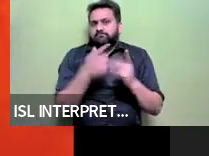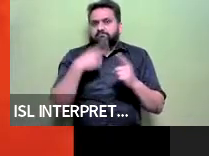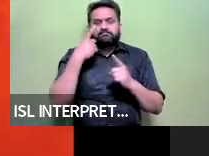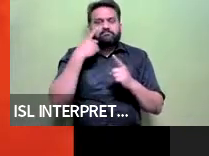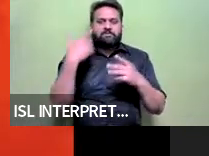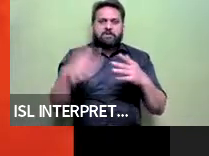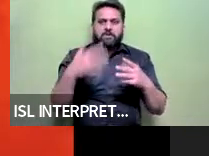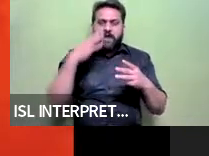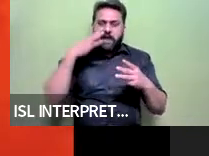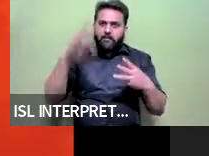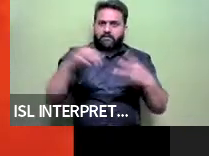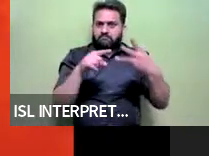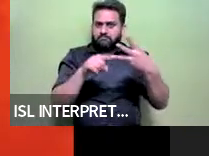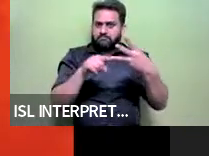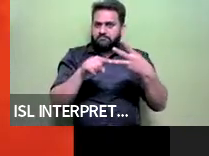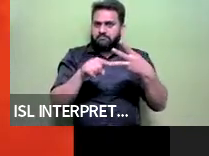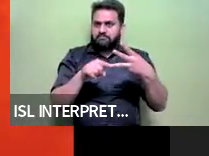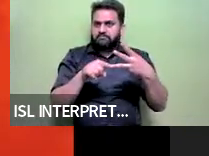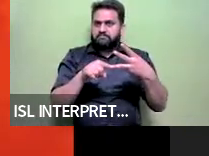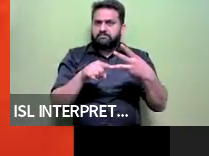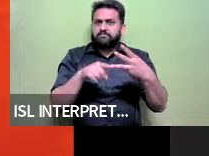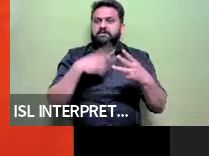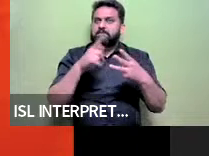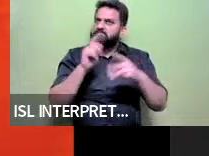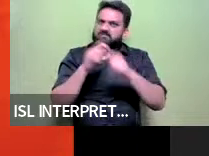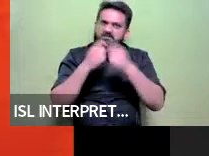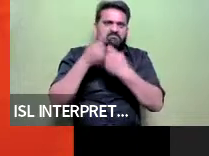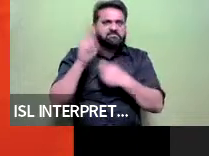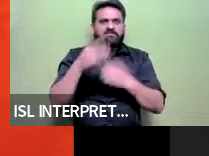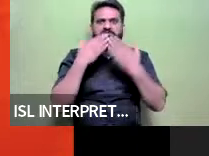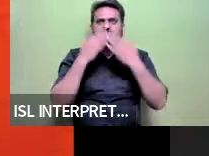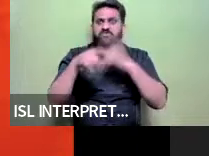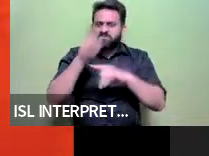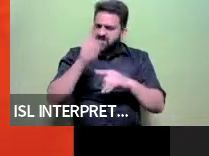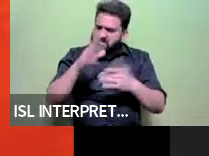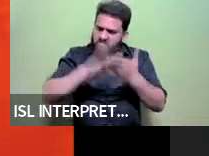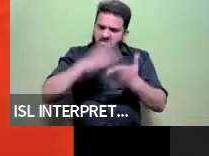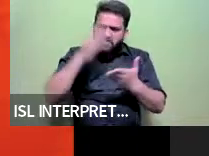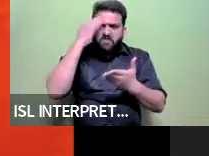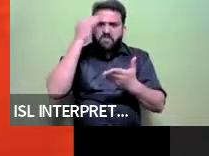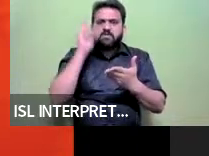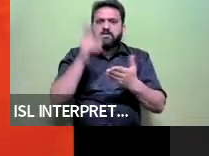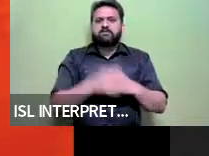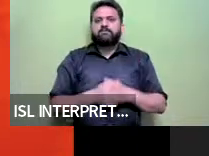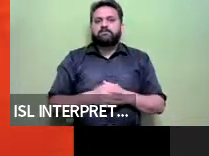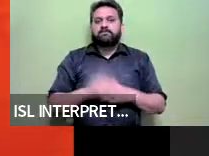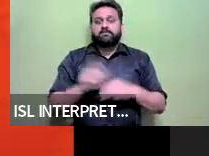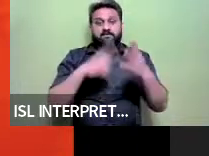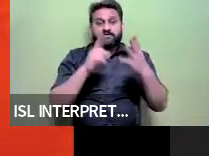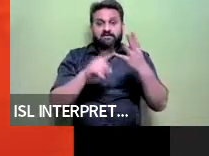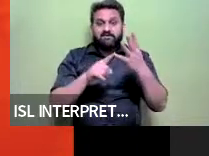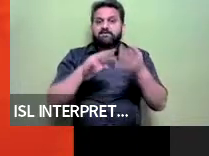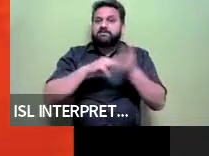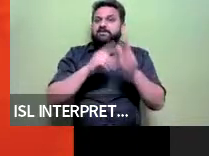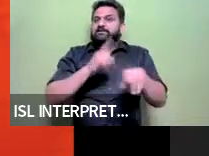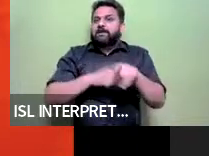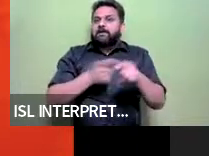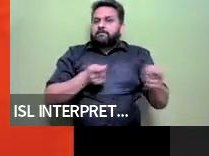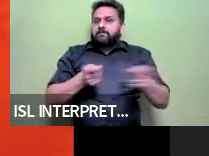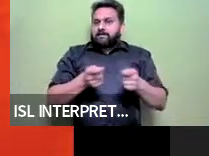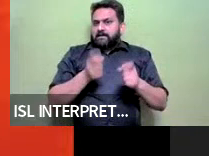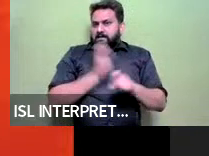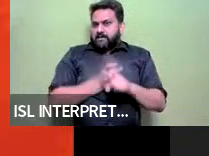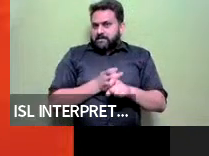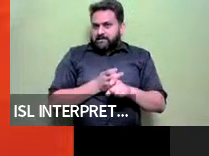very, very important skills which teams should have and the students should have. Another one is a lack of time management. Because you